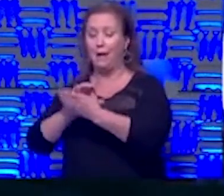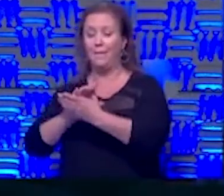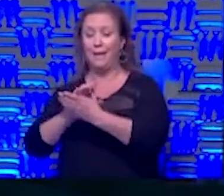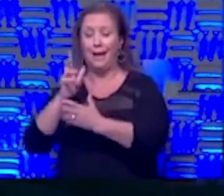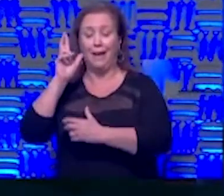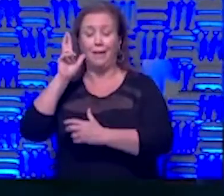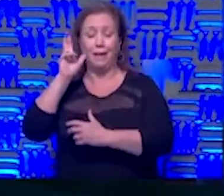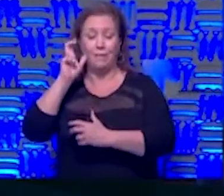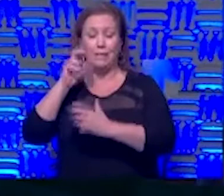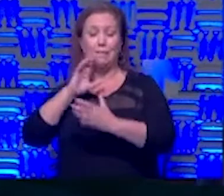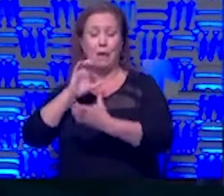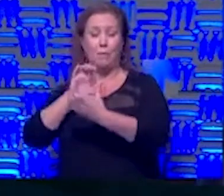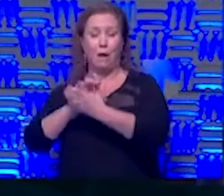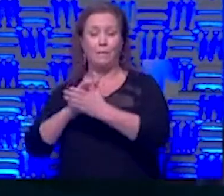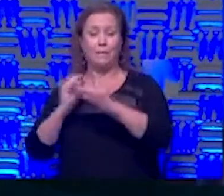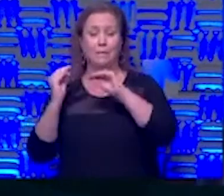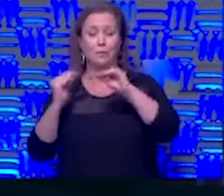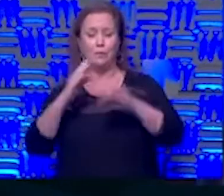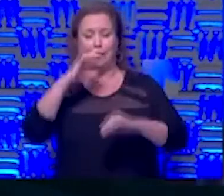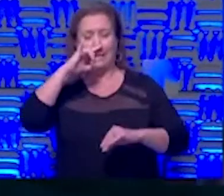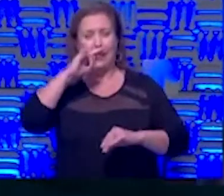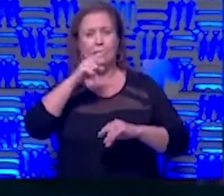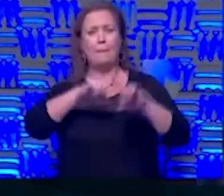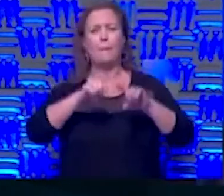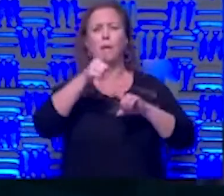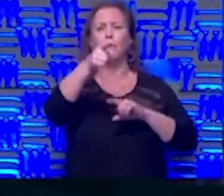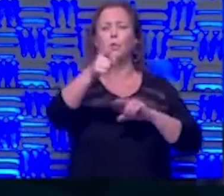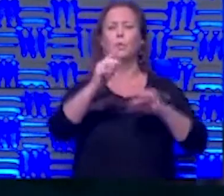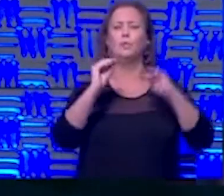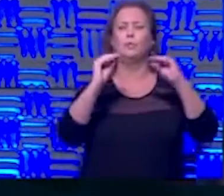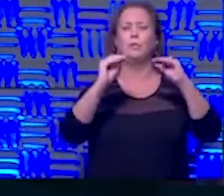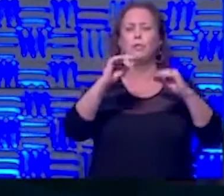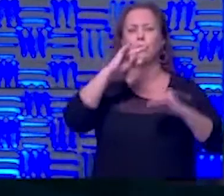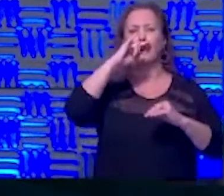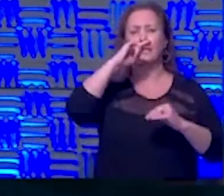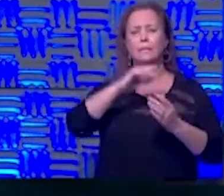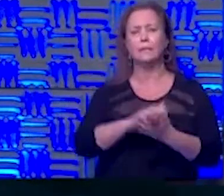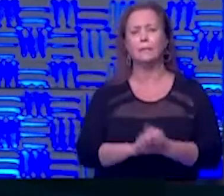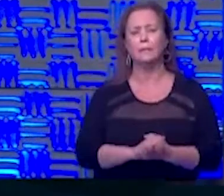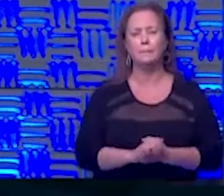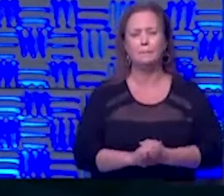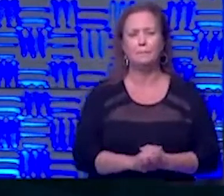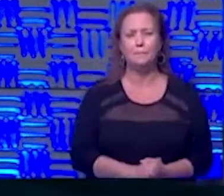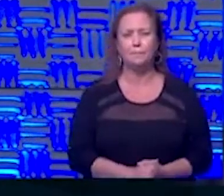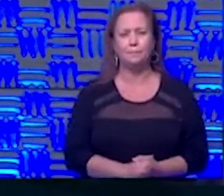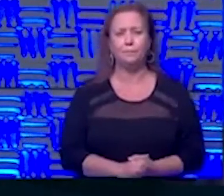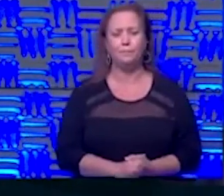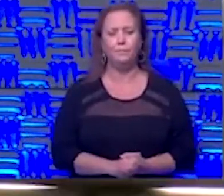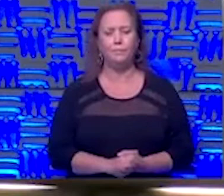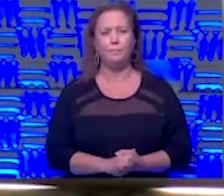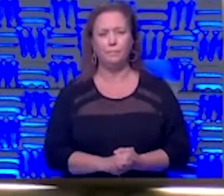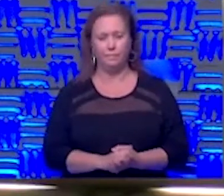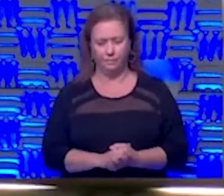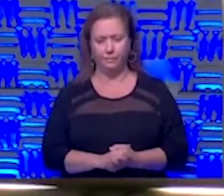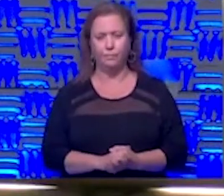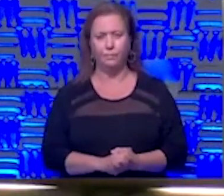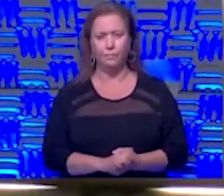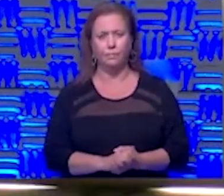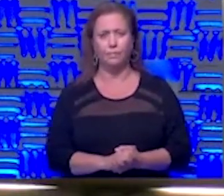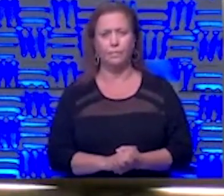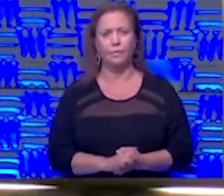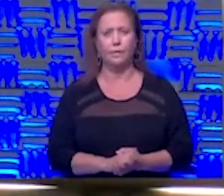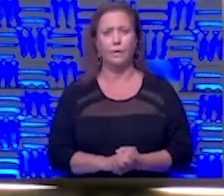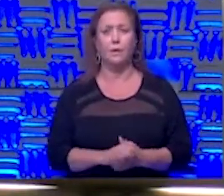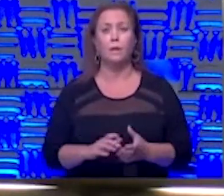kids about. But for you, that's you didn't have to teach. You didn't have to teach me. No, first of all, like I said,